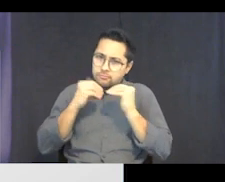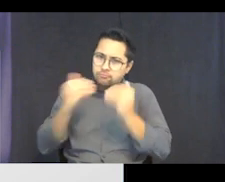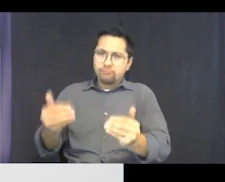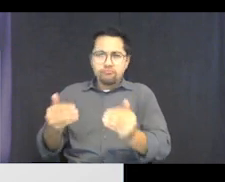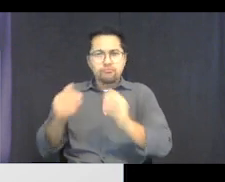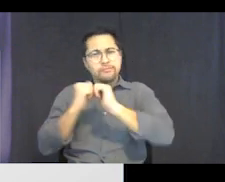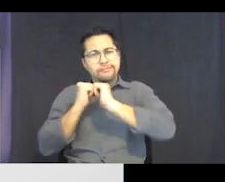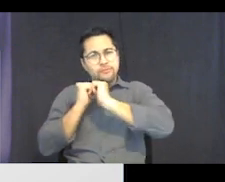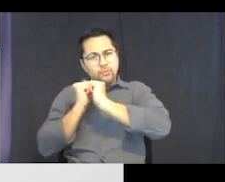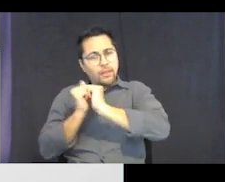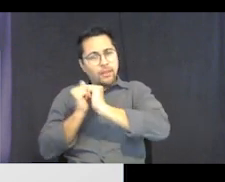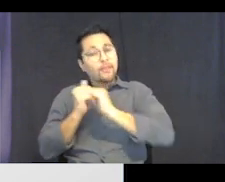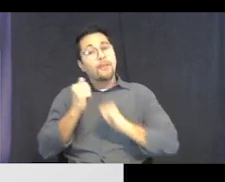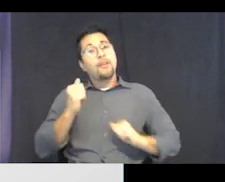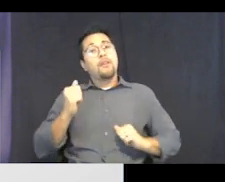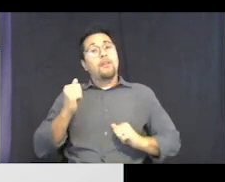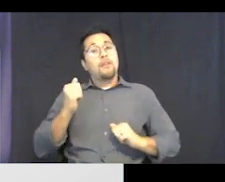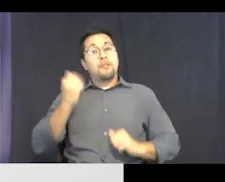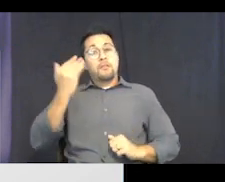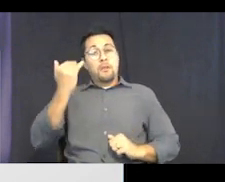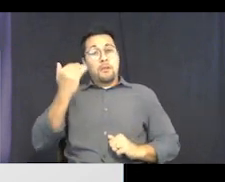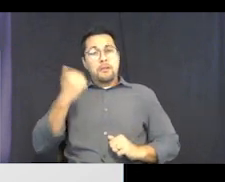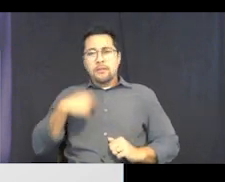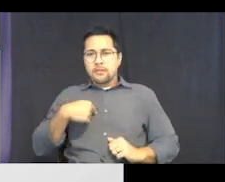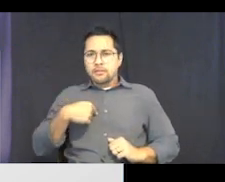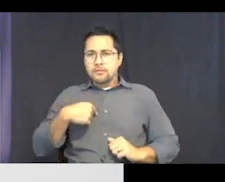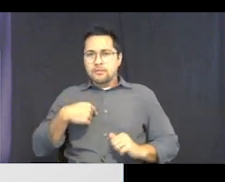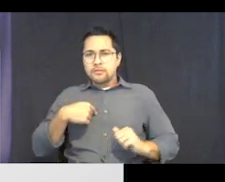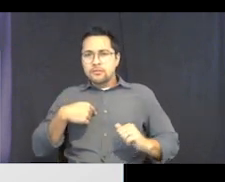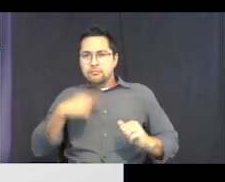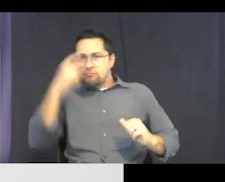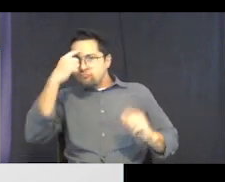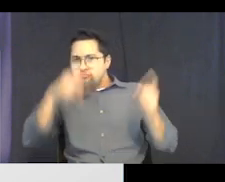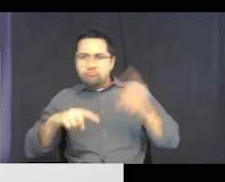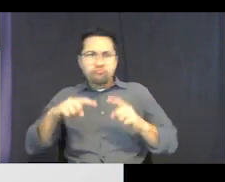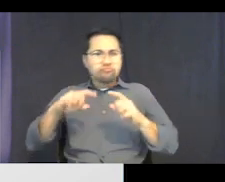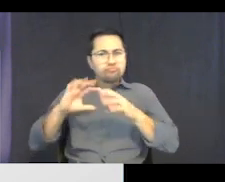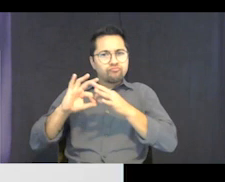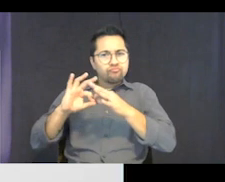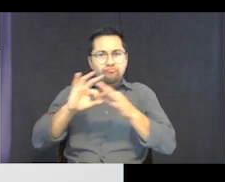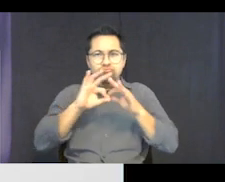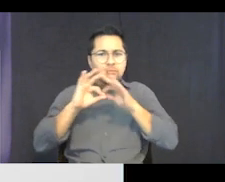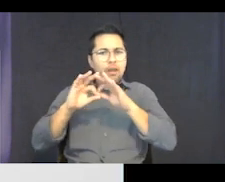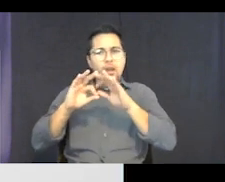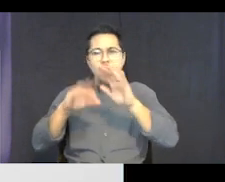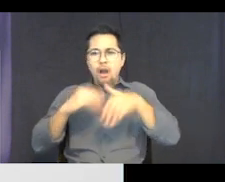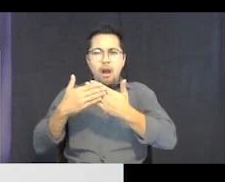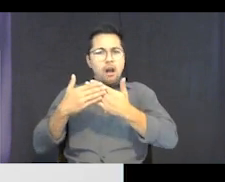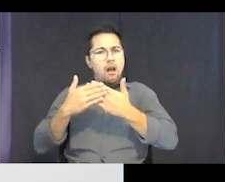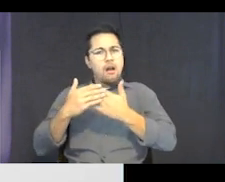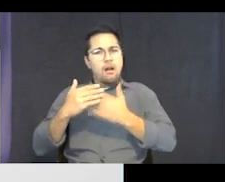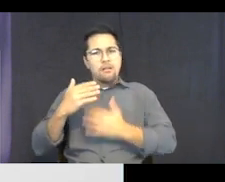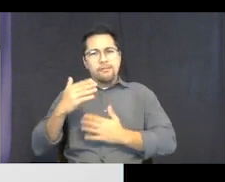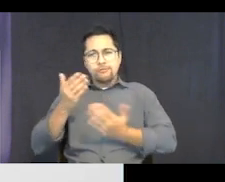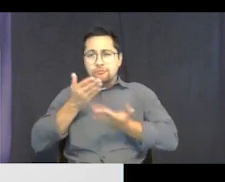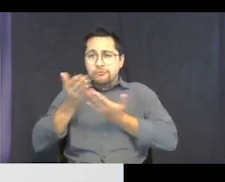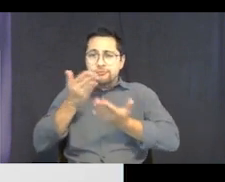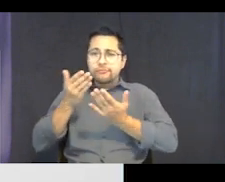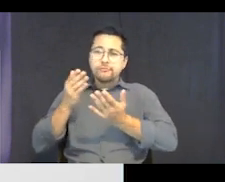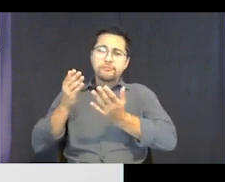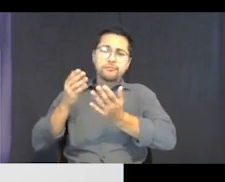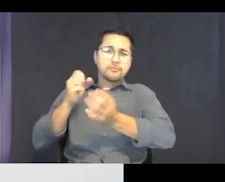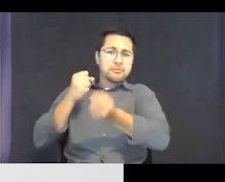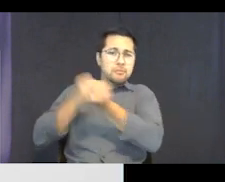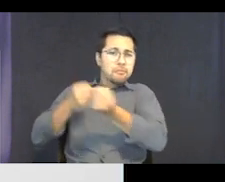together in order to pair and collaborate all of our services and supports that each of